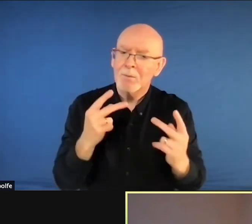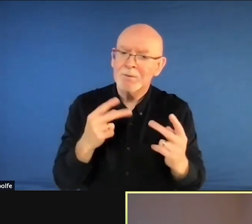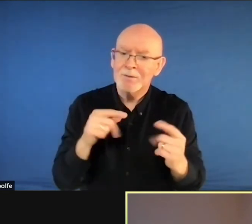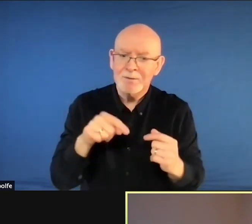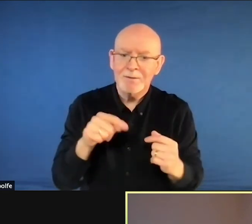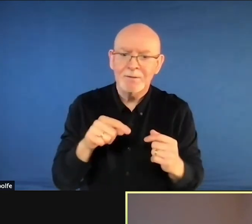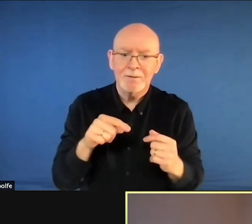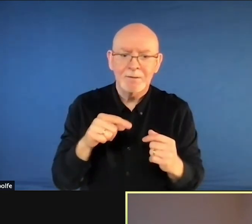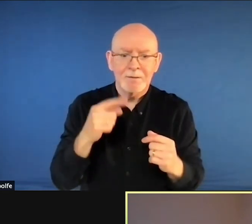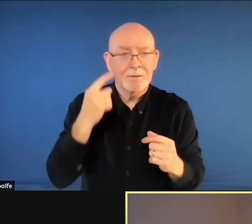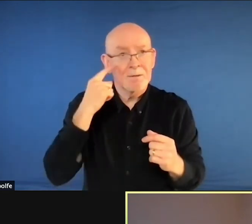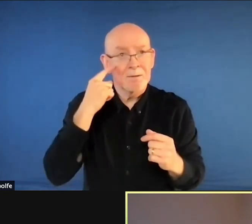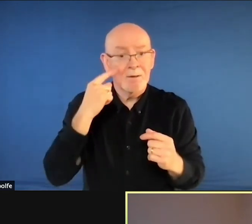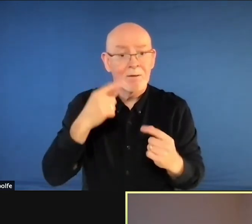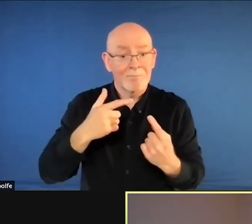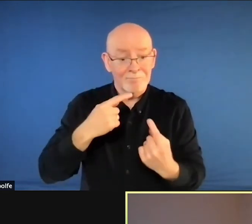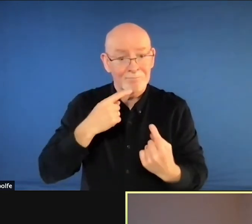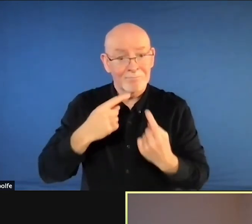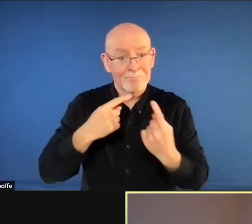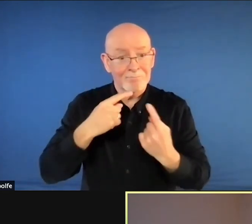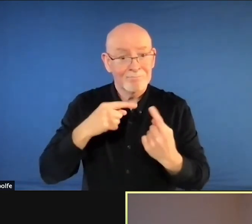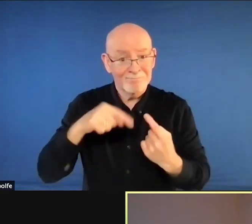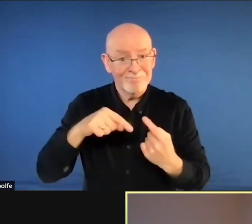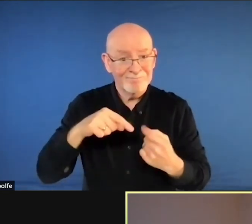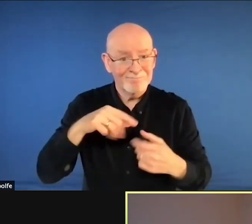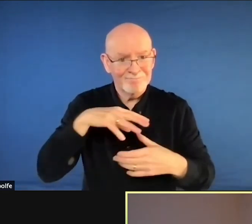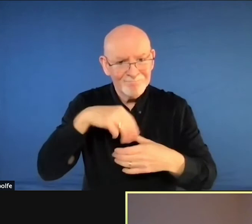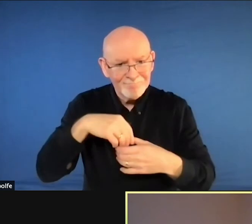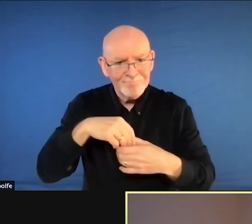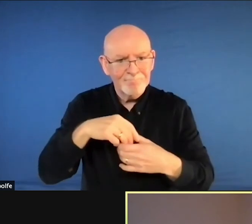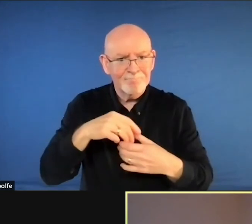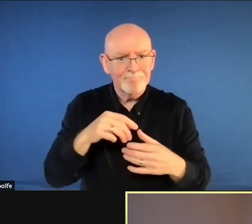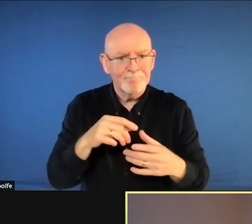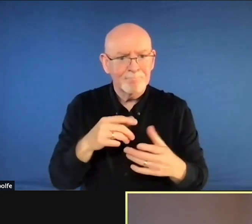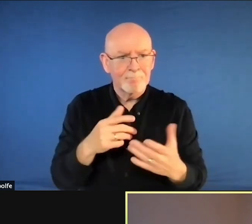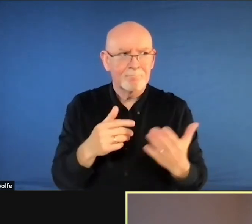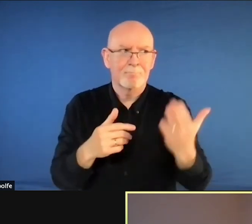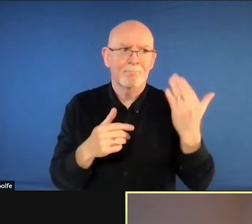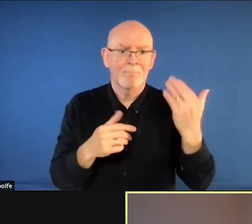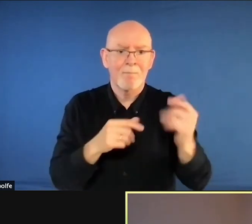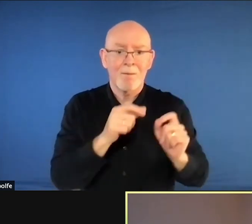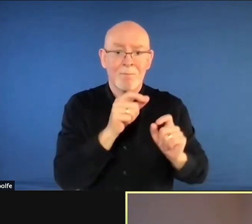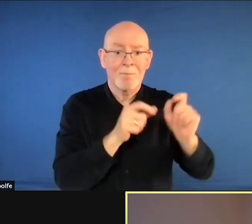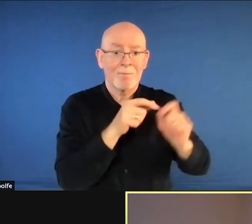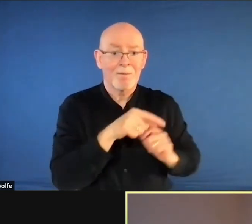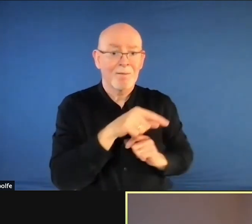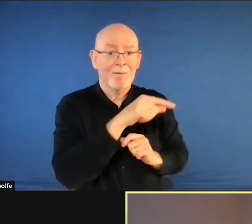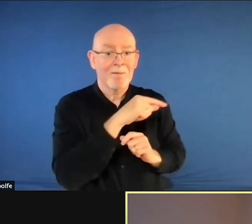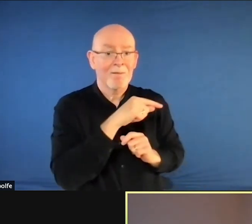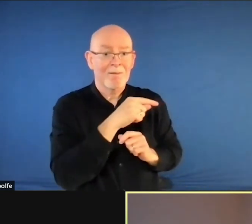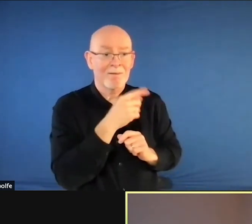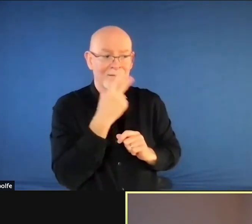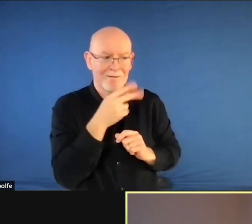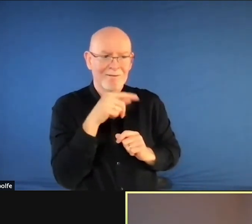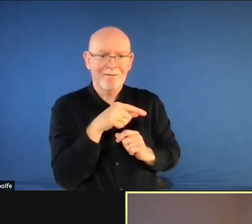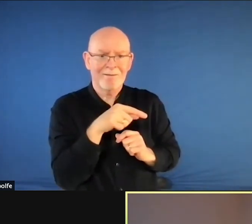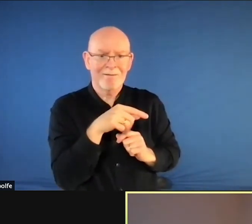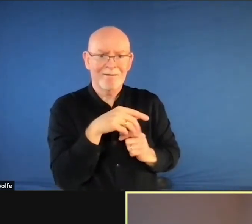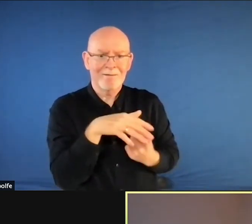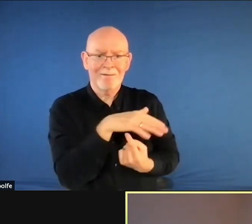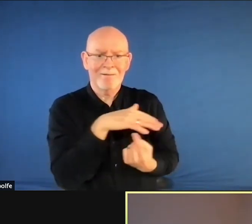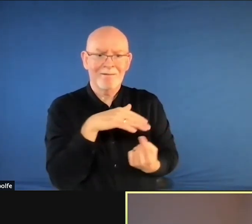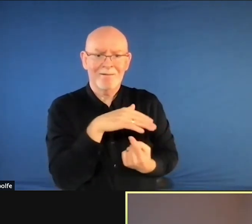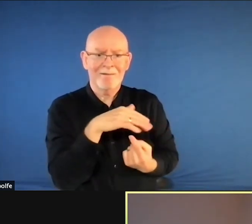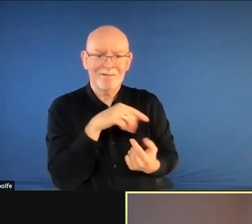previously with people that are exposed to this context, or the context that is to be researched,